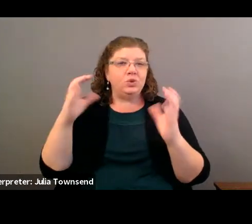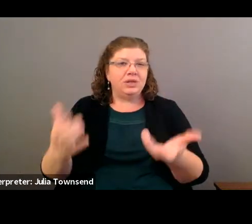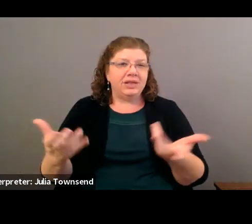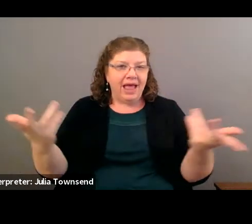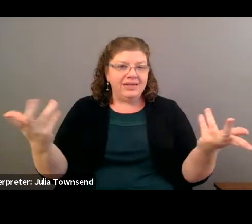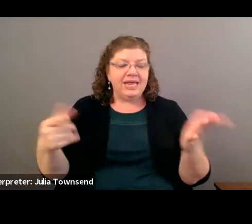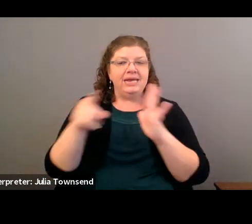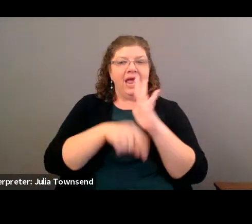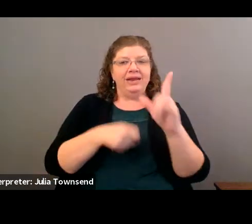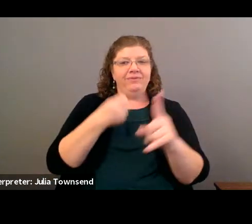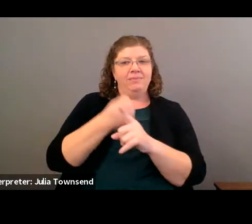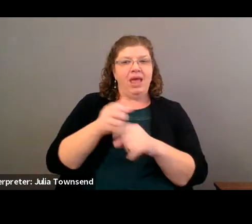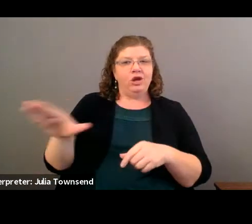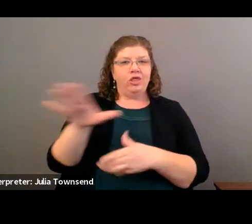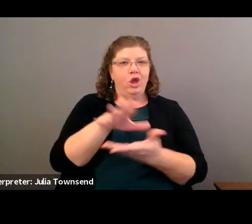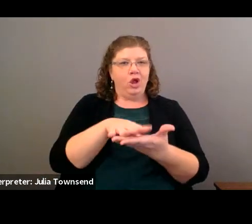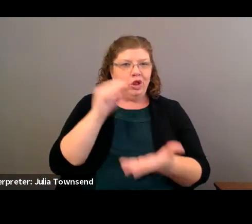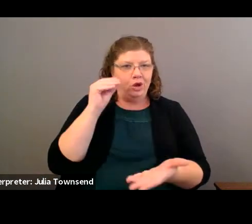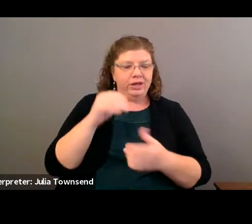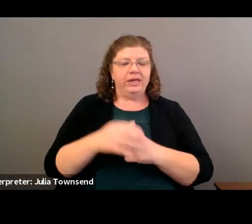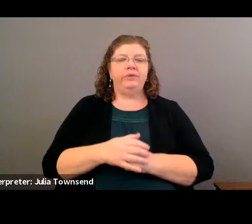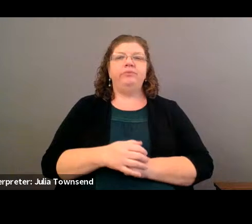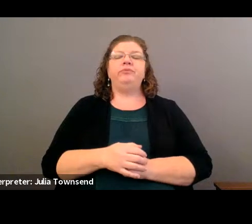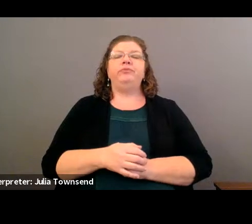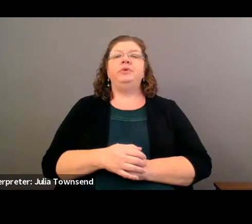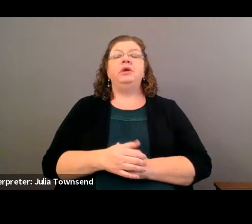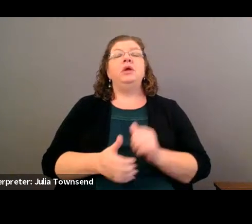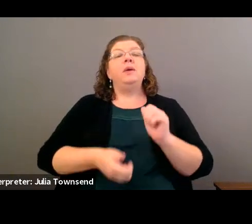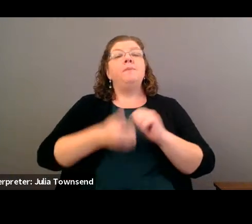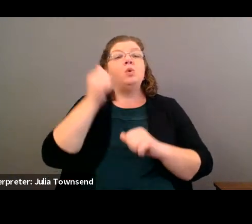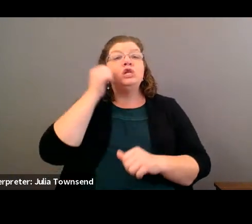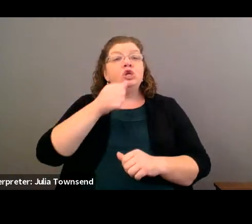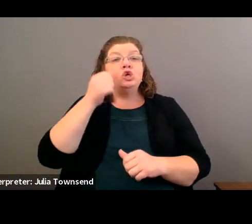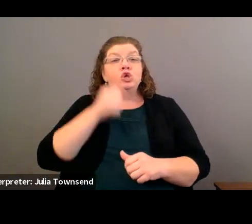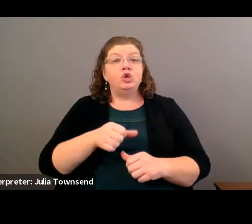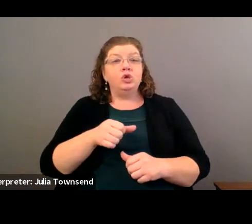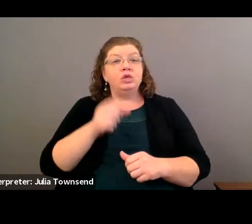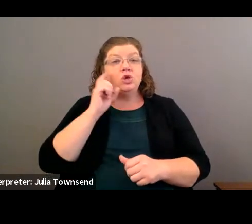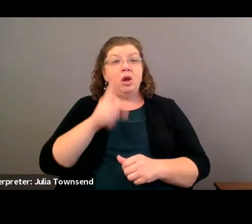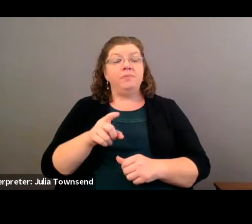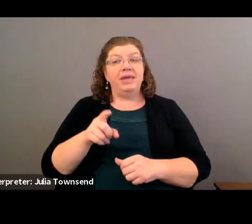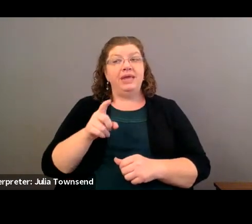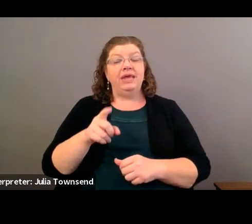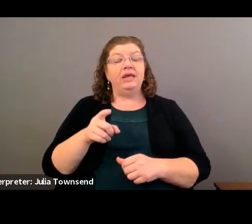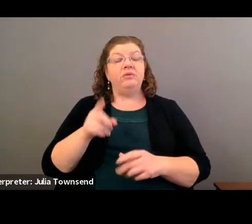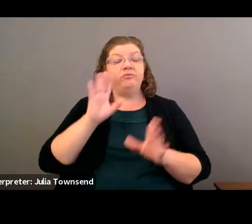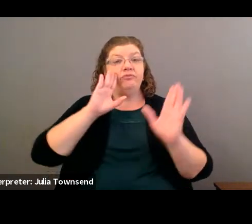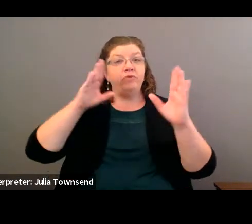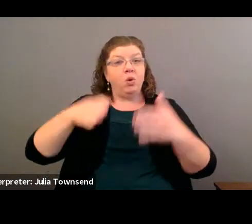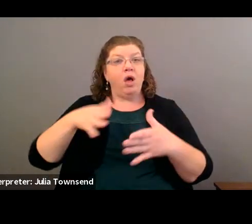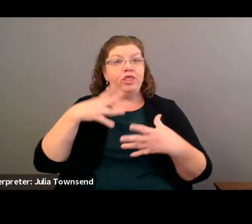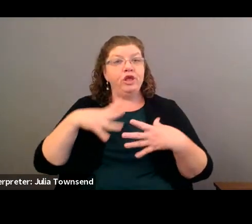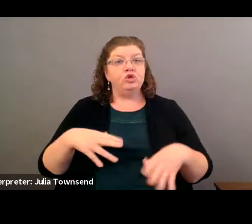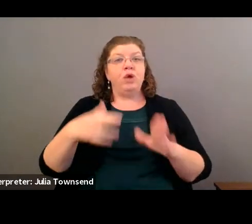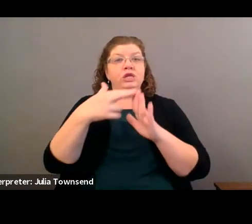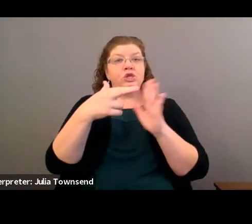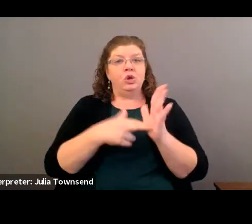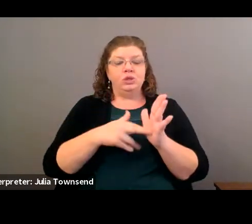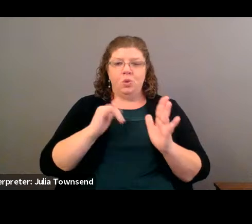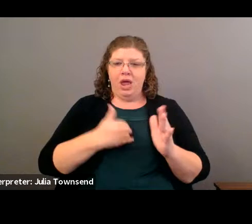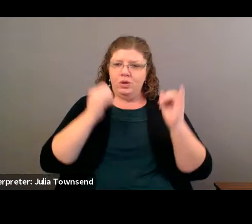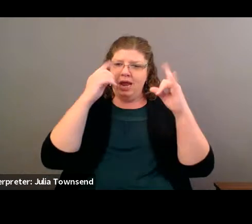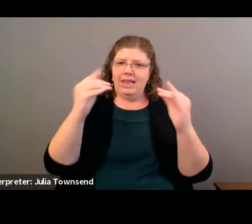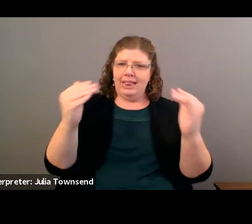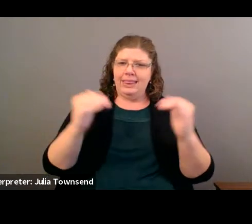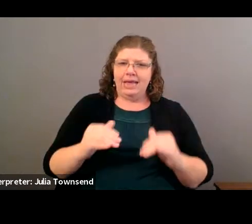negatively impacting their learning. Also, since mostly girls are being dress coded and pulled out of class, it makes us feel like our education is less important than the